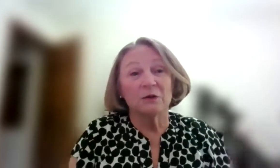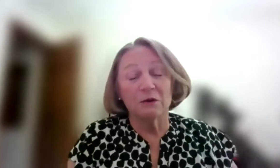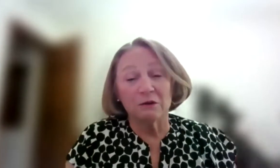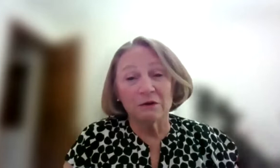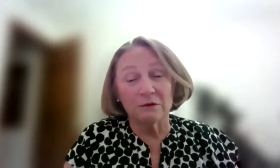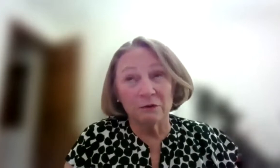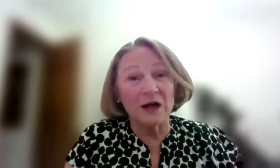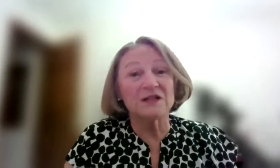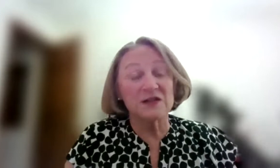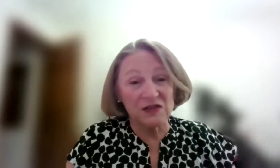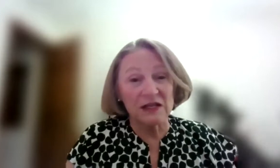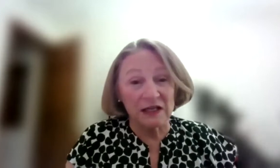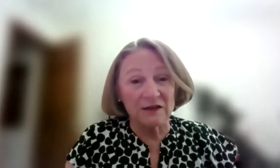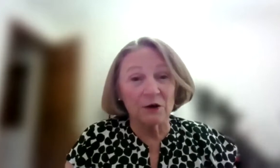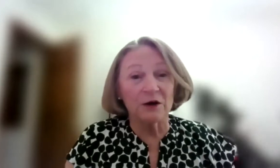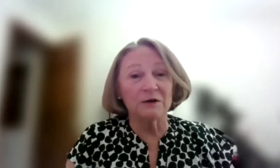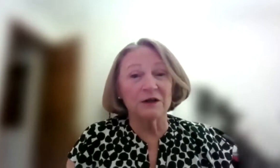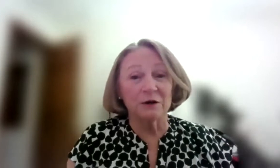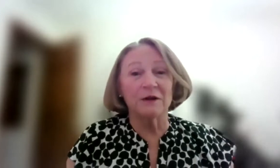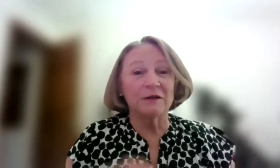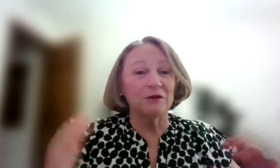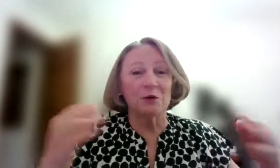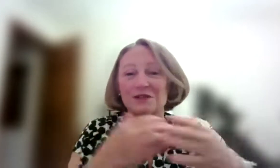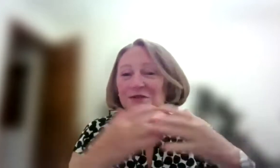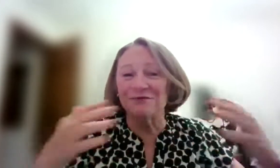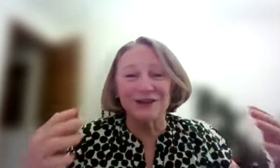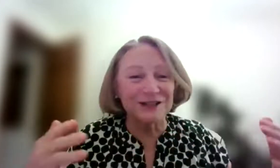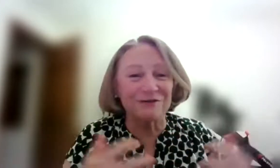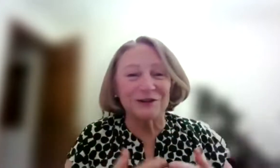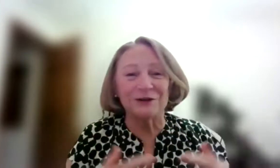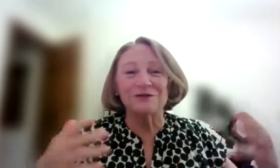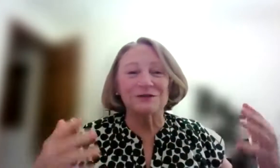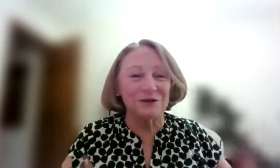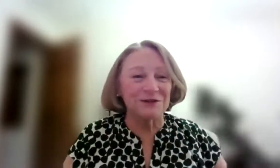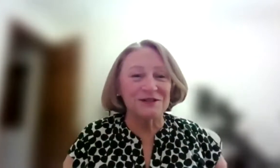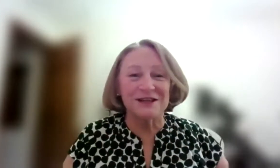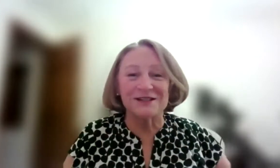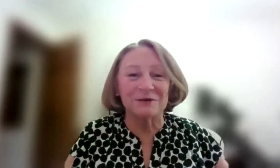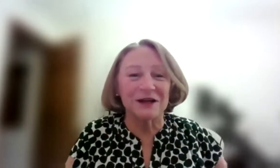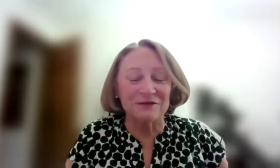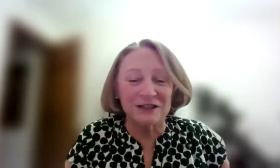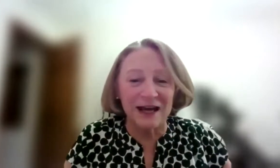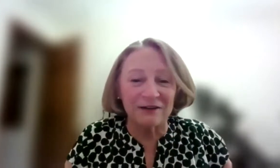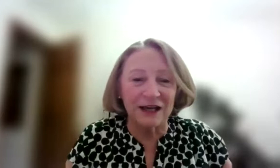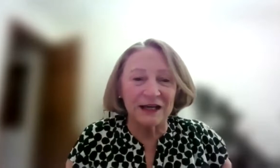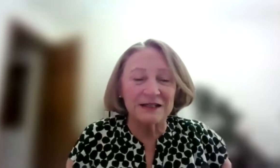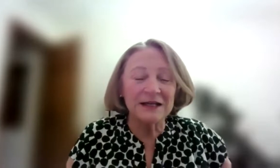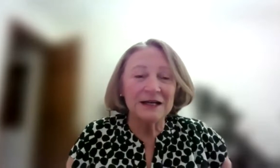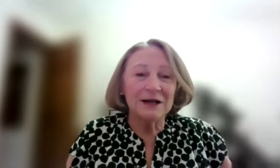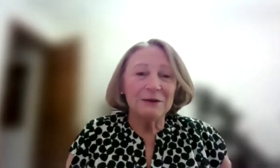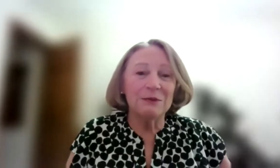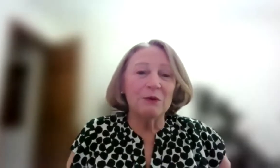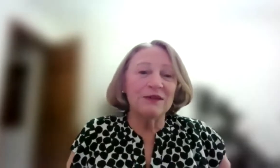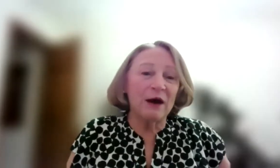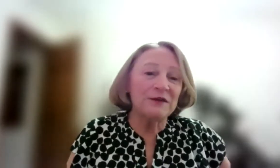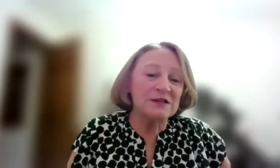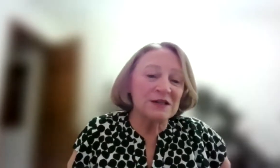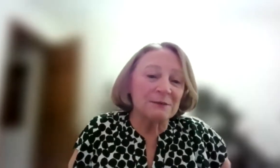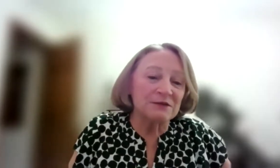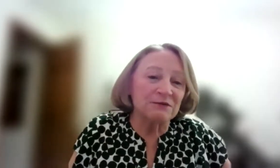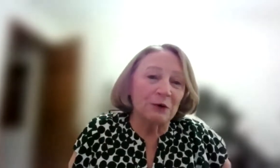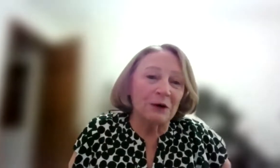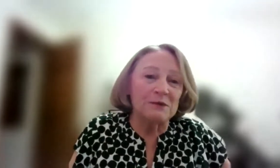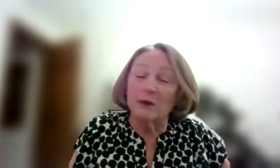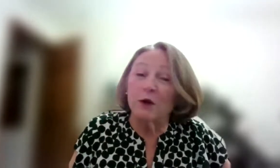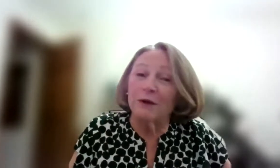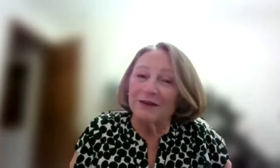constituents want to see. There's always conflicting views. There's always things that we have to navigate. But without these